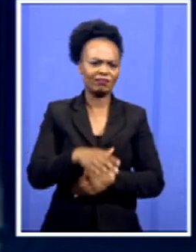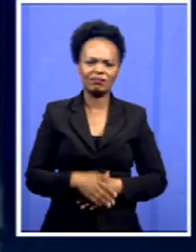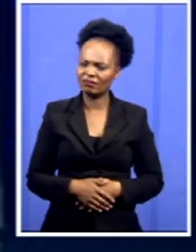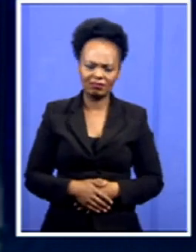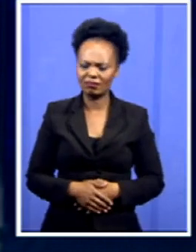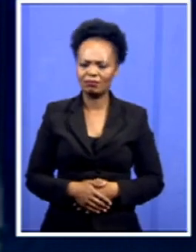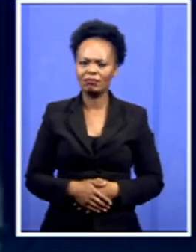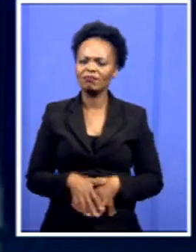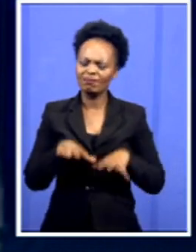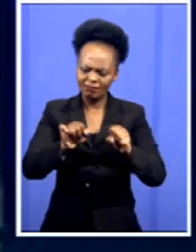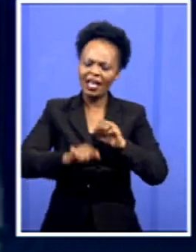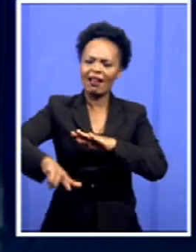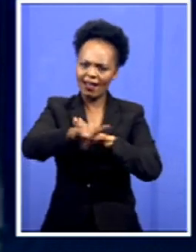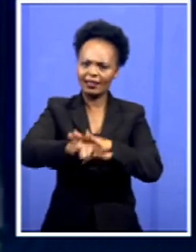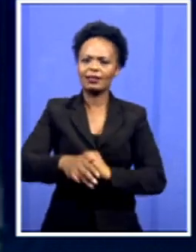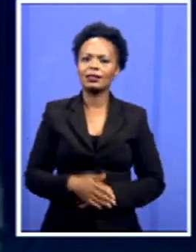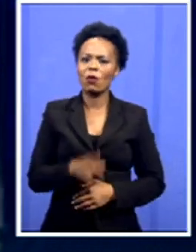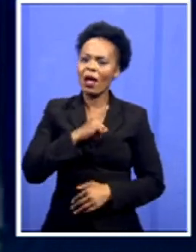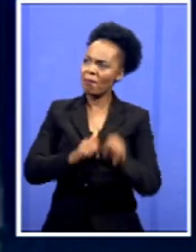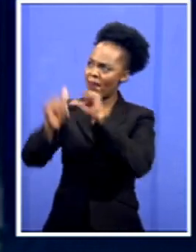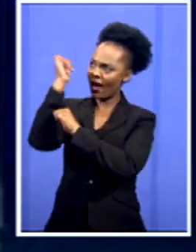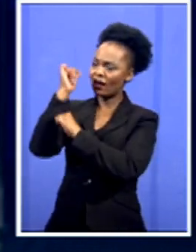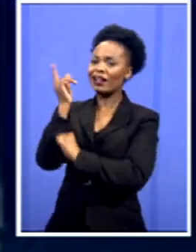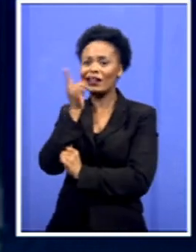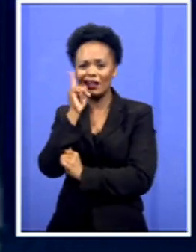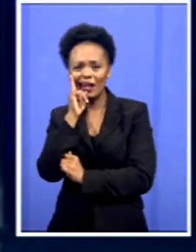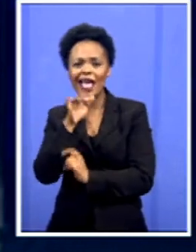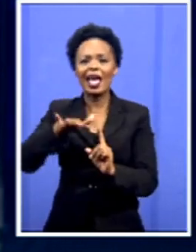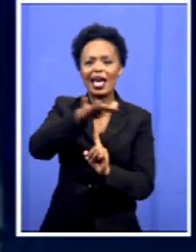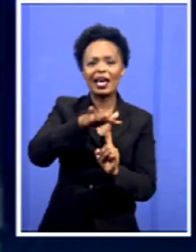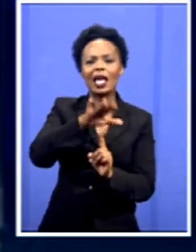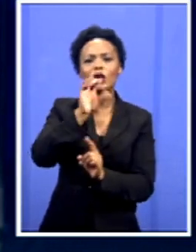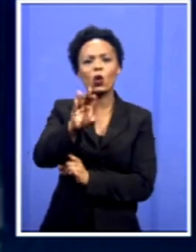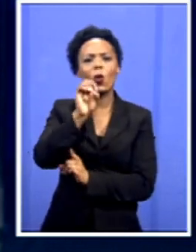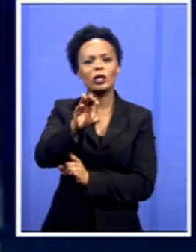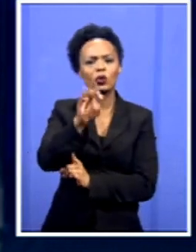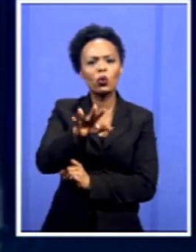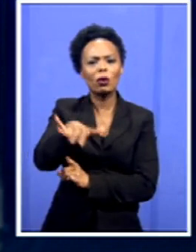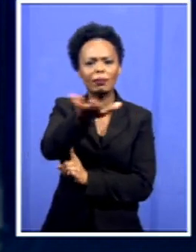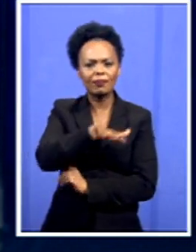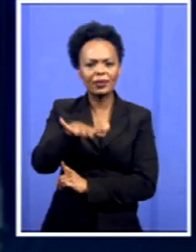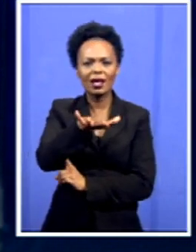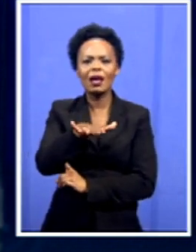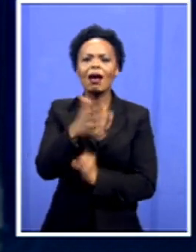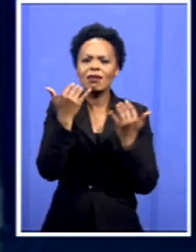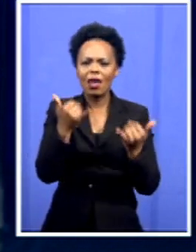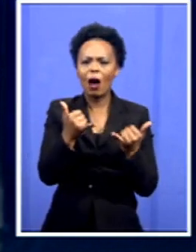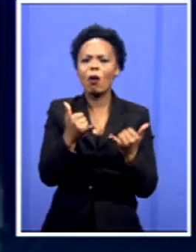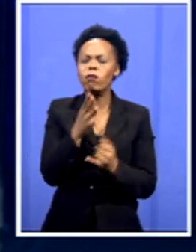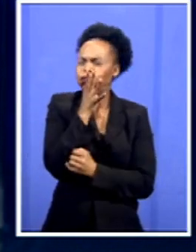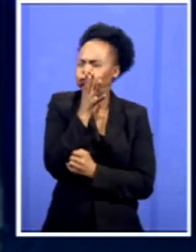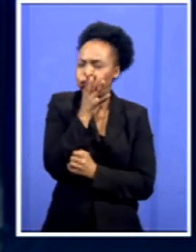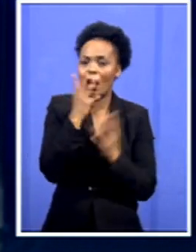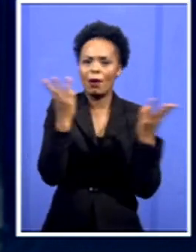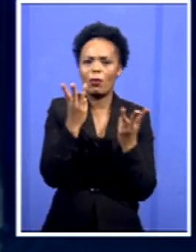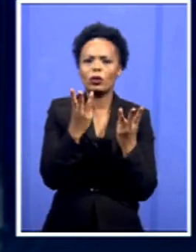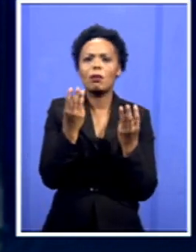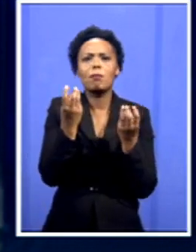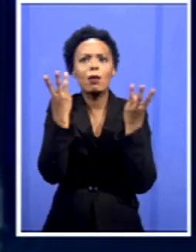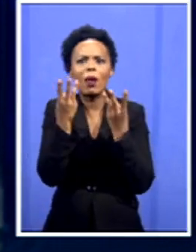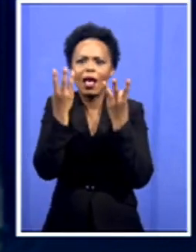that, Sakina. If I can take you back, if you check areas like Soweto, were occupied. Today we have Soweto. Everyone is proud